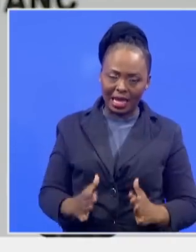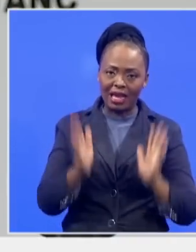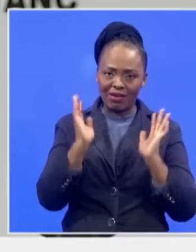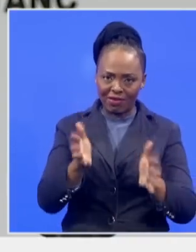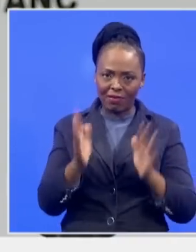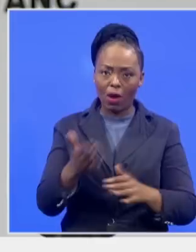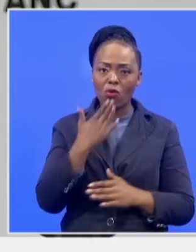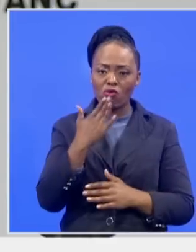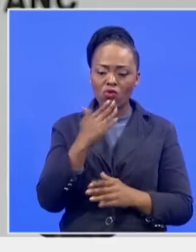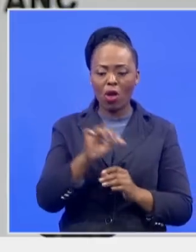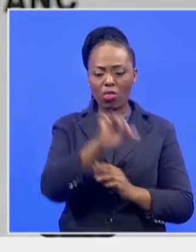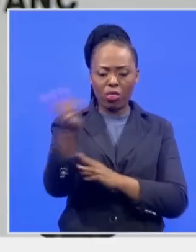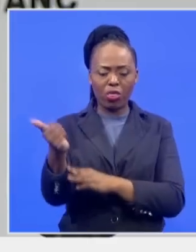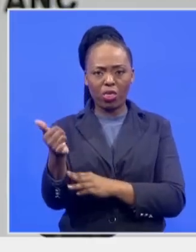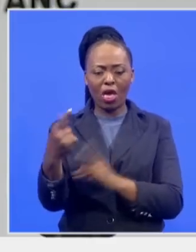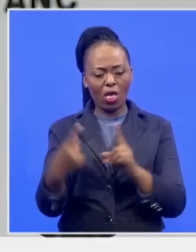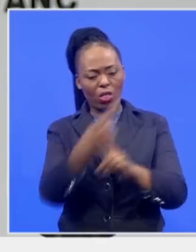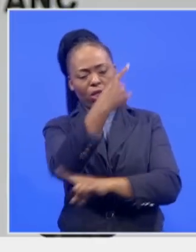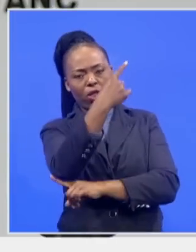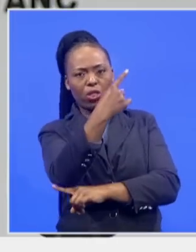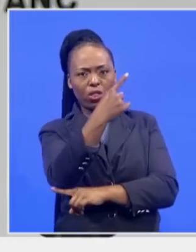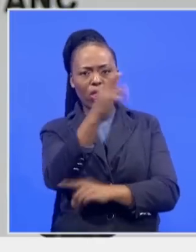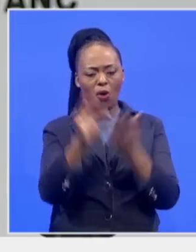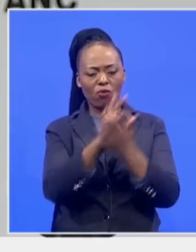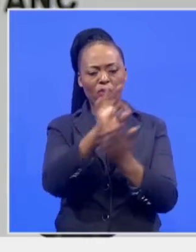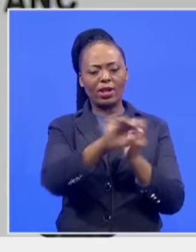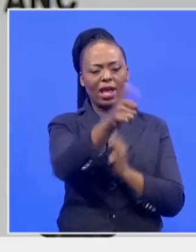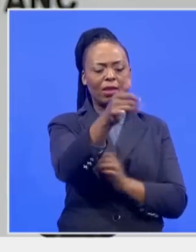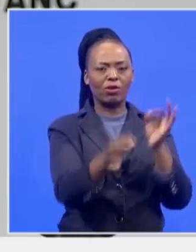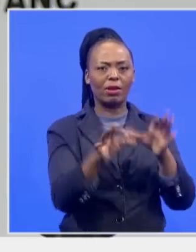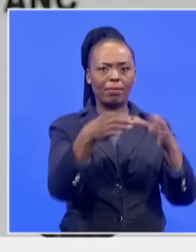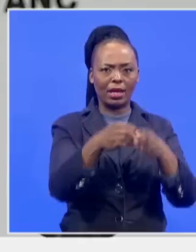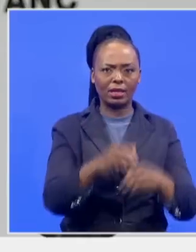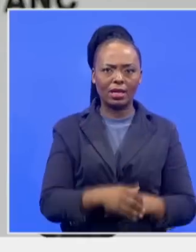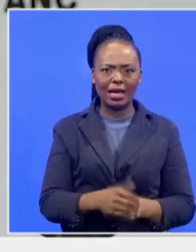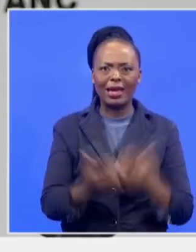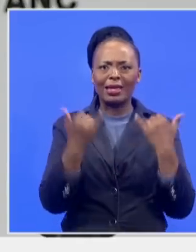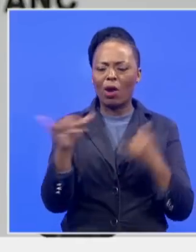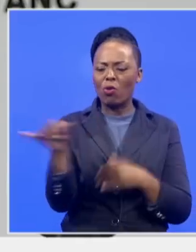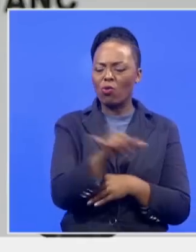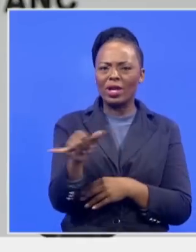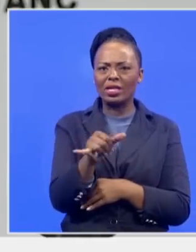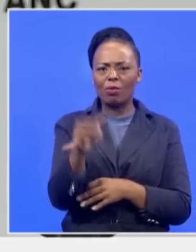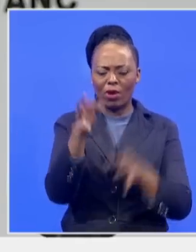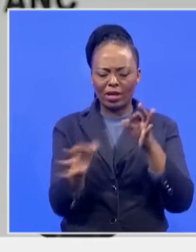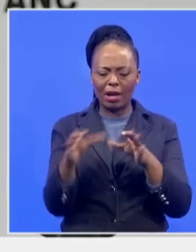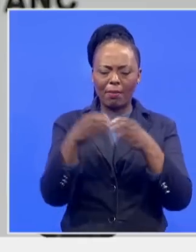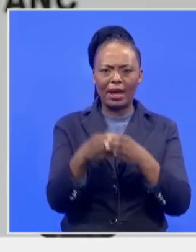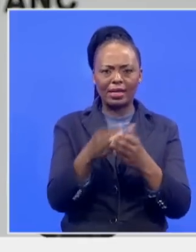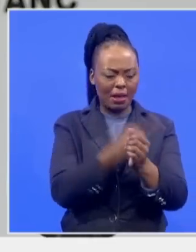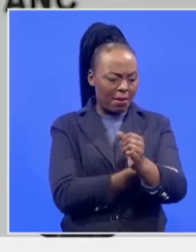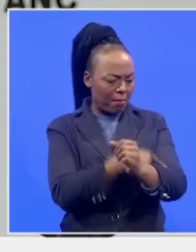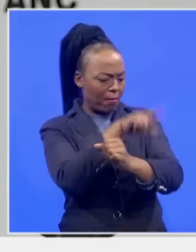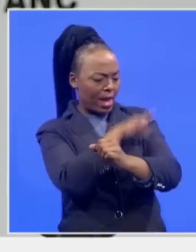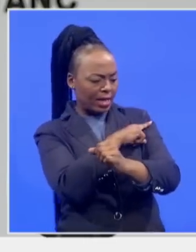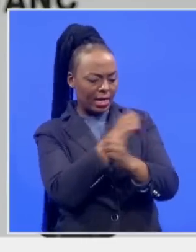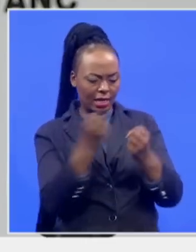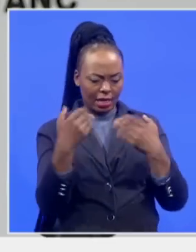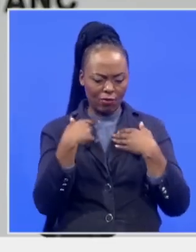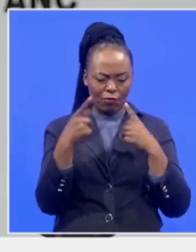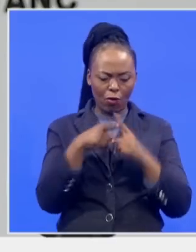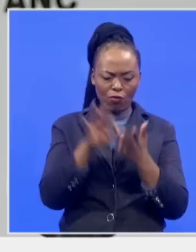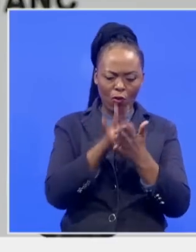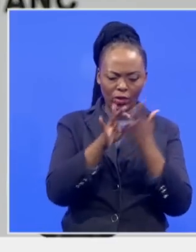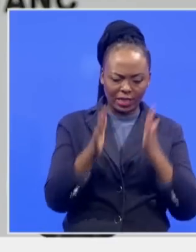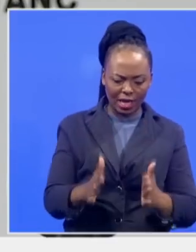is self-respecting, that can allow the mandate that has been given to it by the voters to be undermined